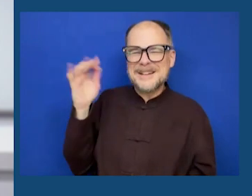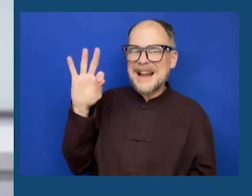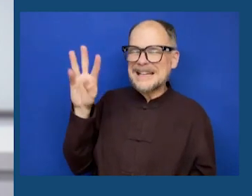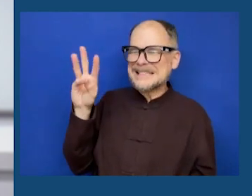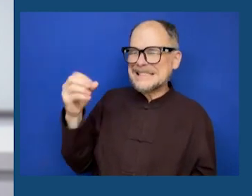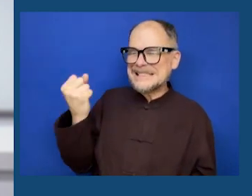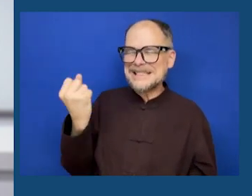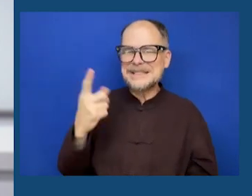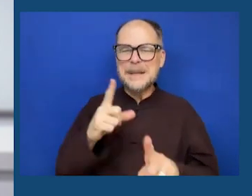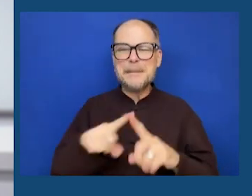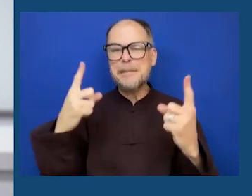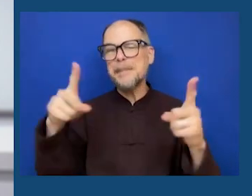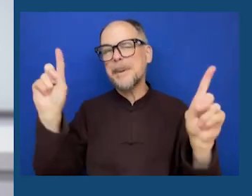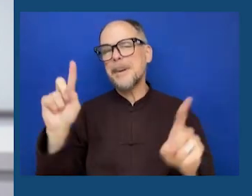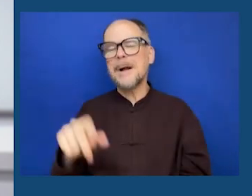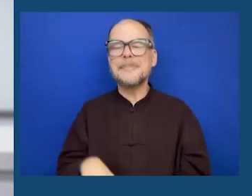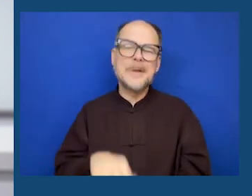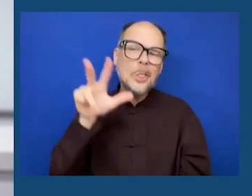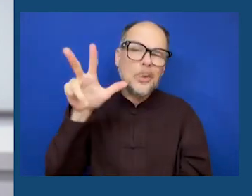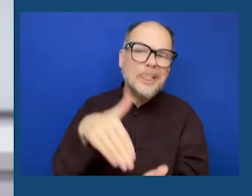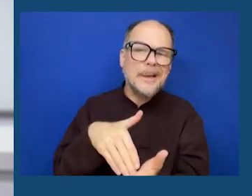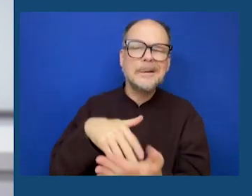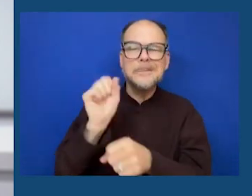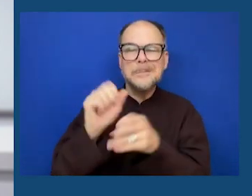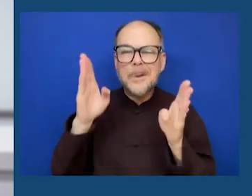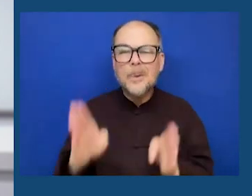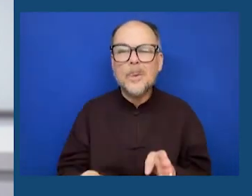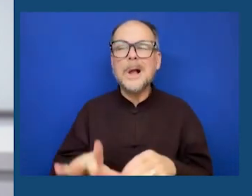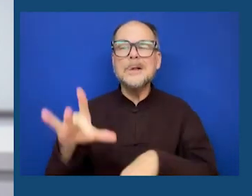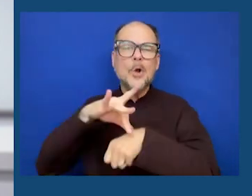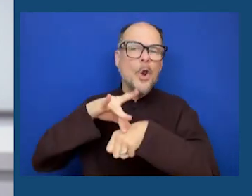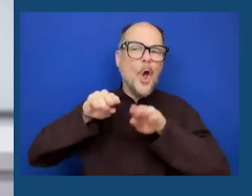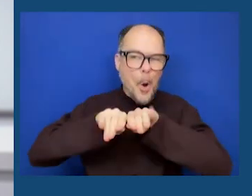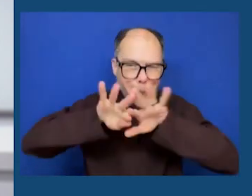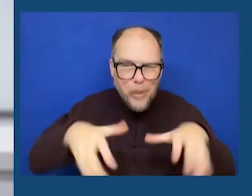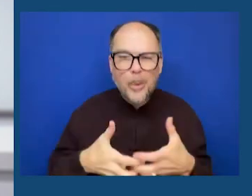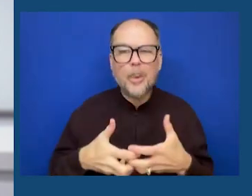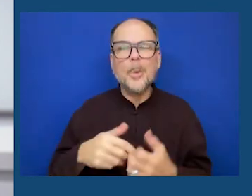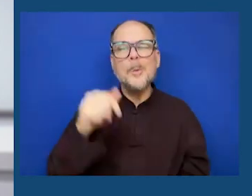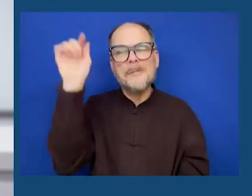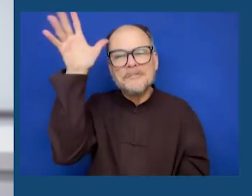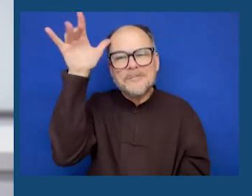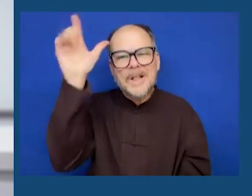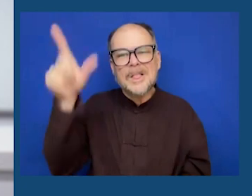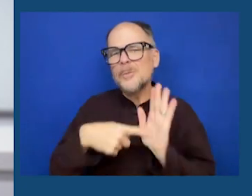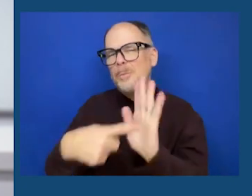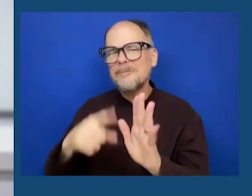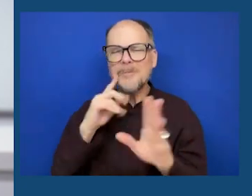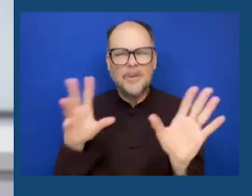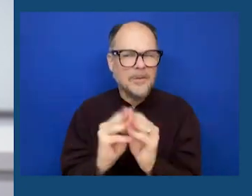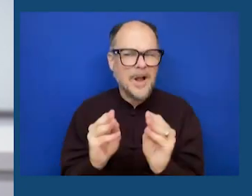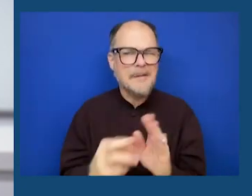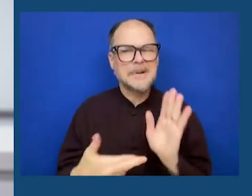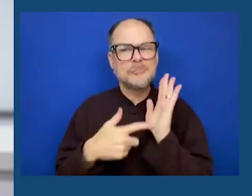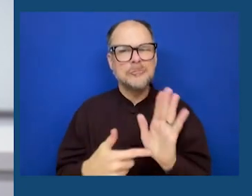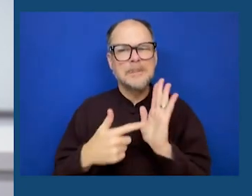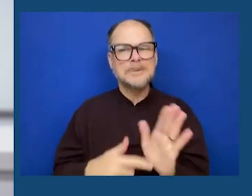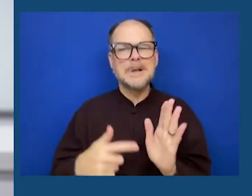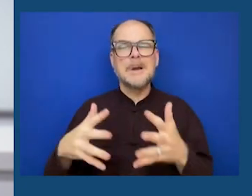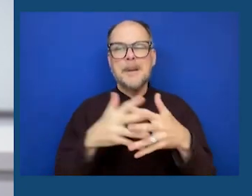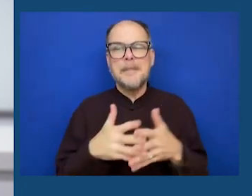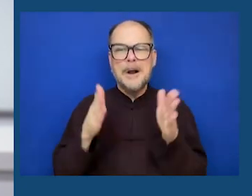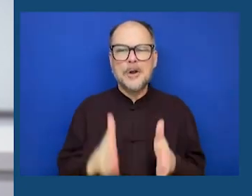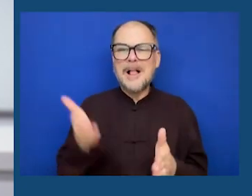About 3,000 employees, went global. My father represented America at some global computing conference at Versailles.